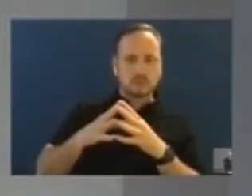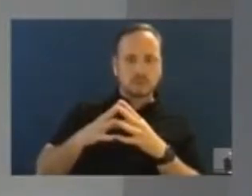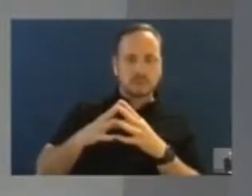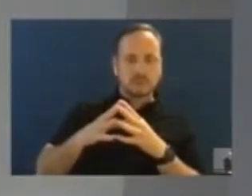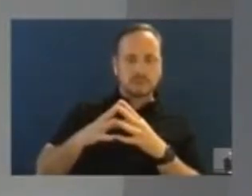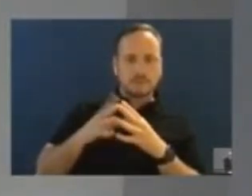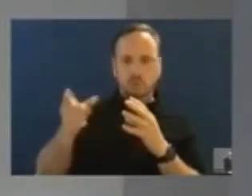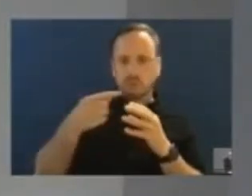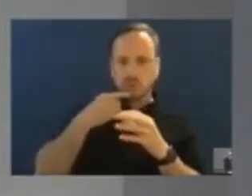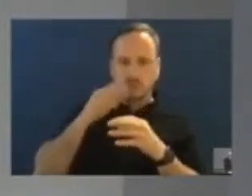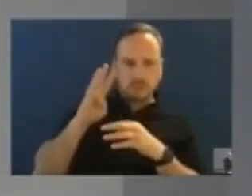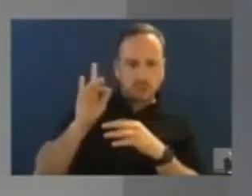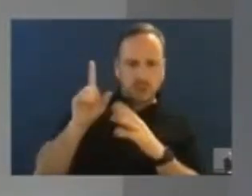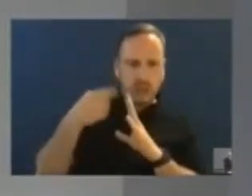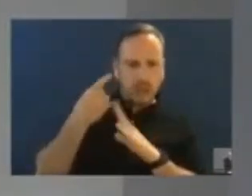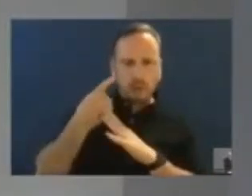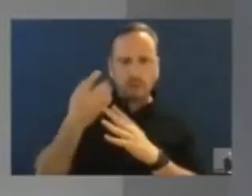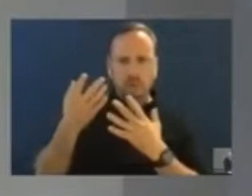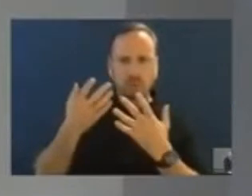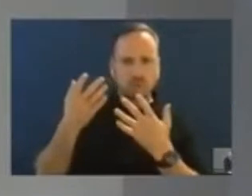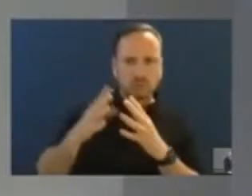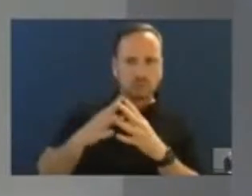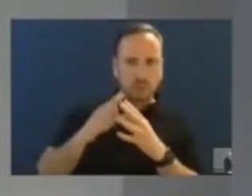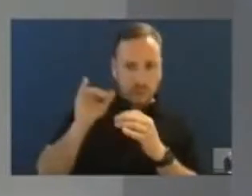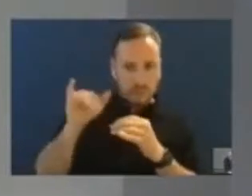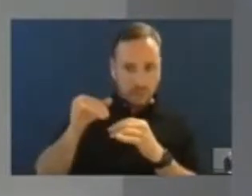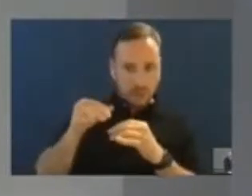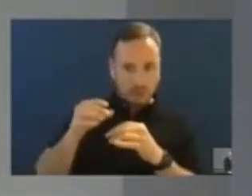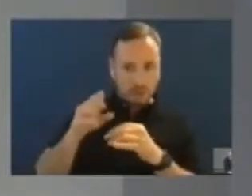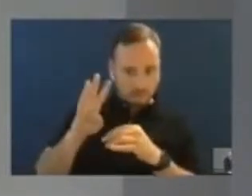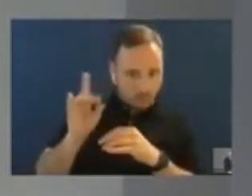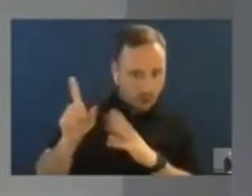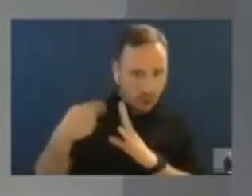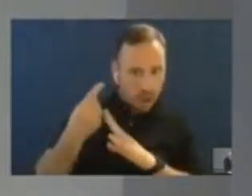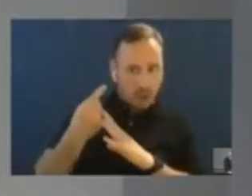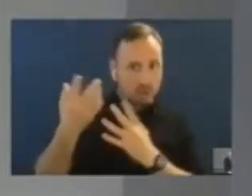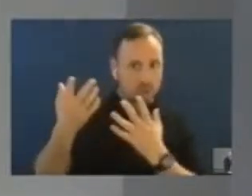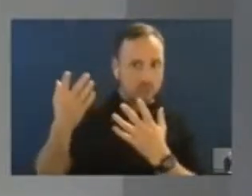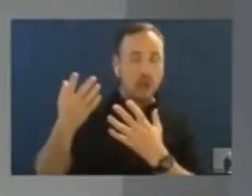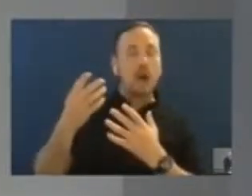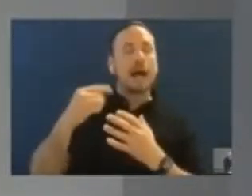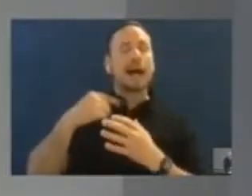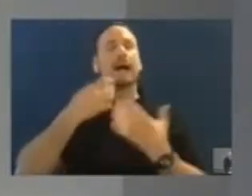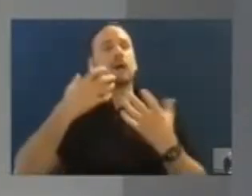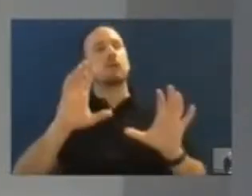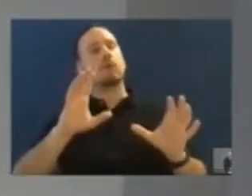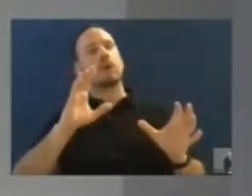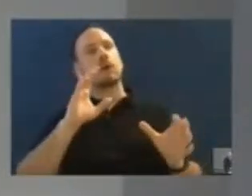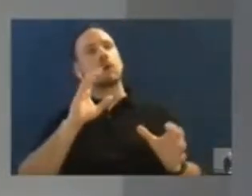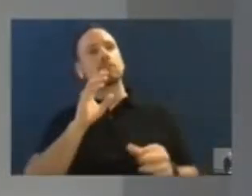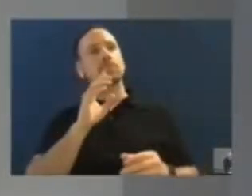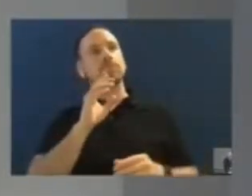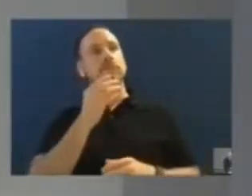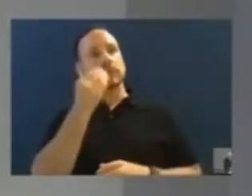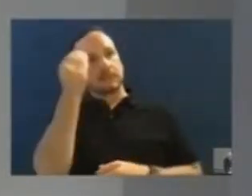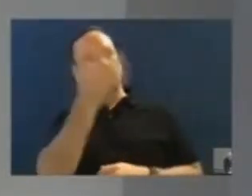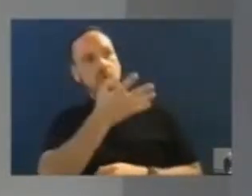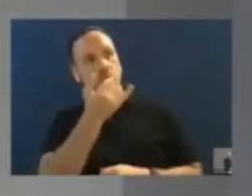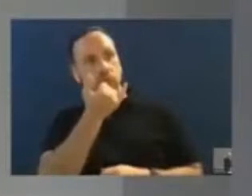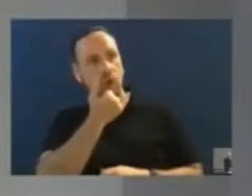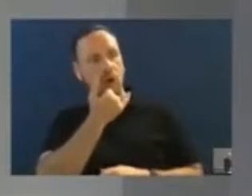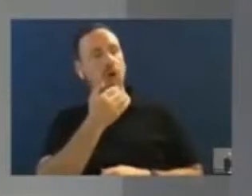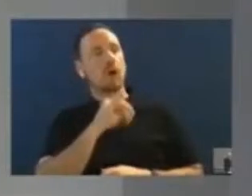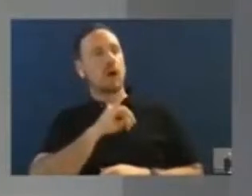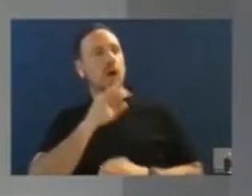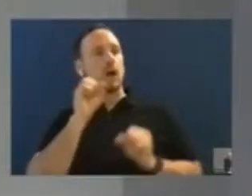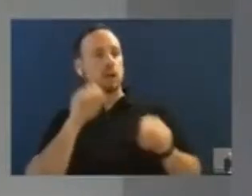possible, even more quickly. I will confirm that, Mr. Strain. I don't want to misstate anything, so let me confirm that, and I can certainly get back to the board on that.